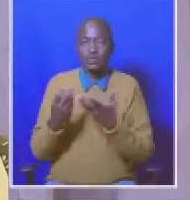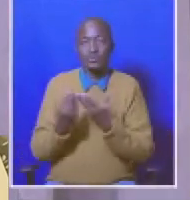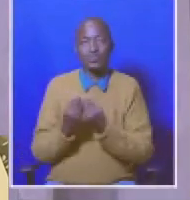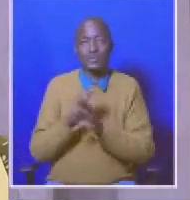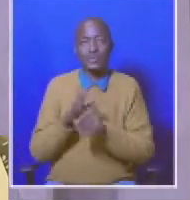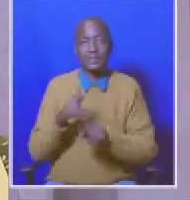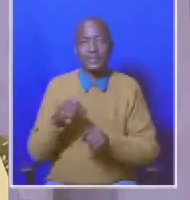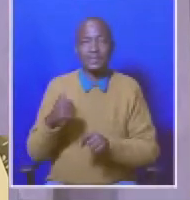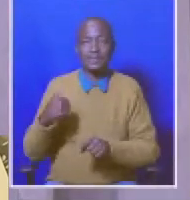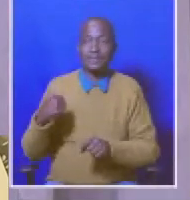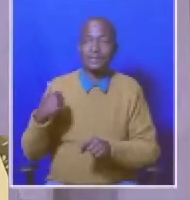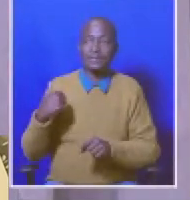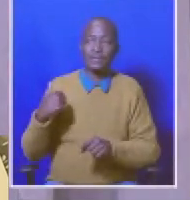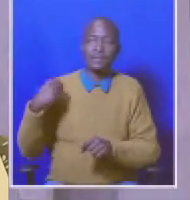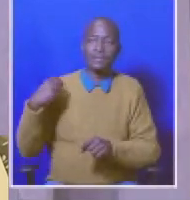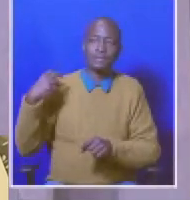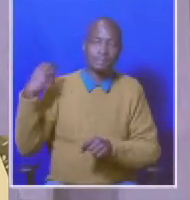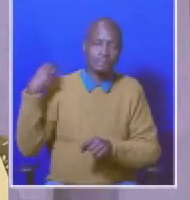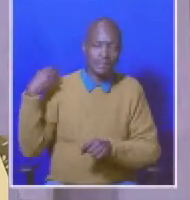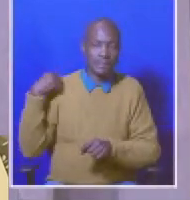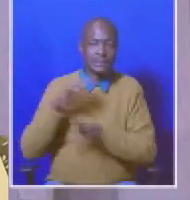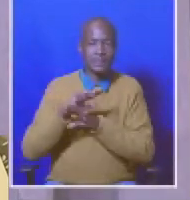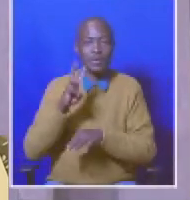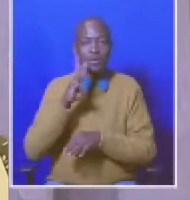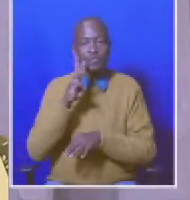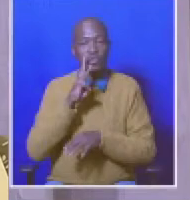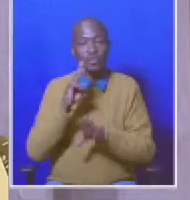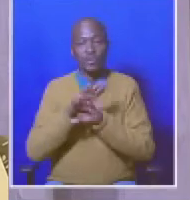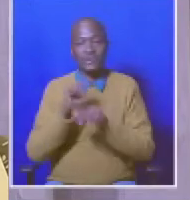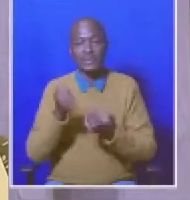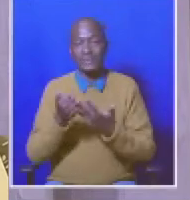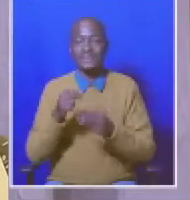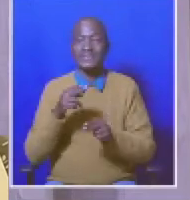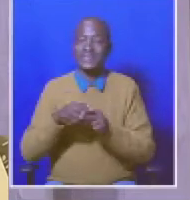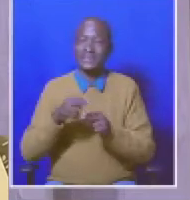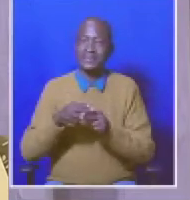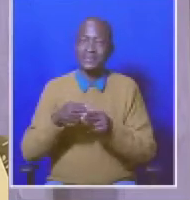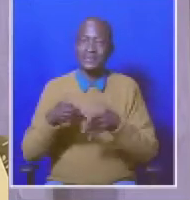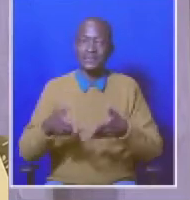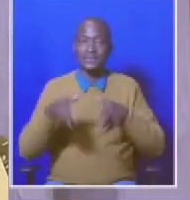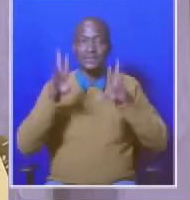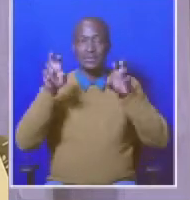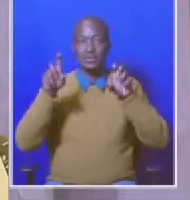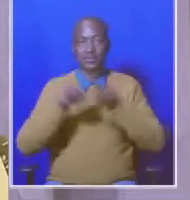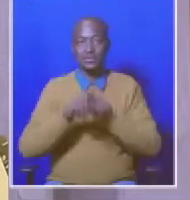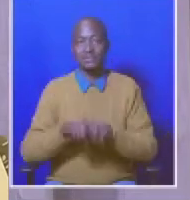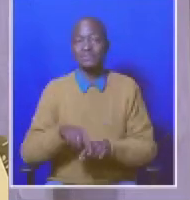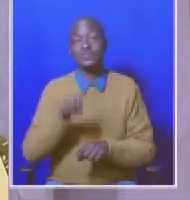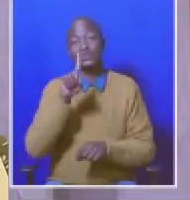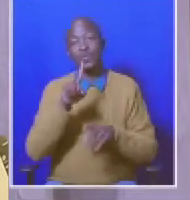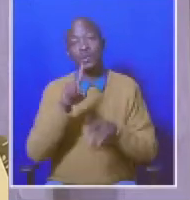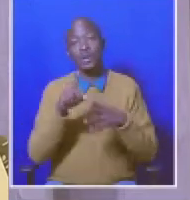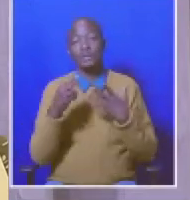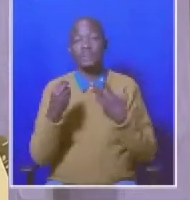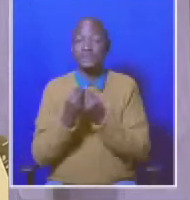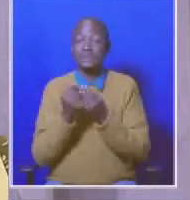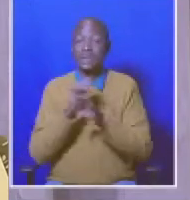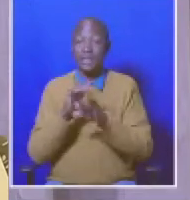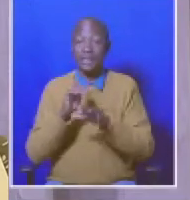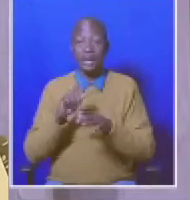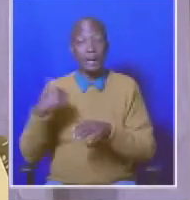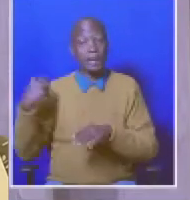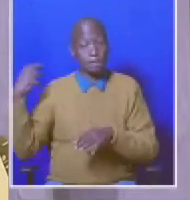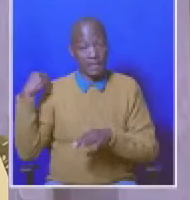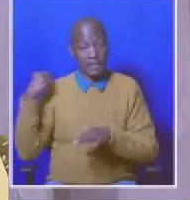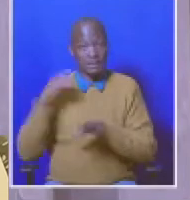Minister of Water and Sanitation on these matters. And one of the things the Minister is committed to do